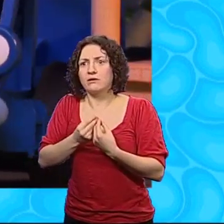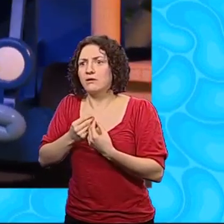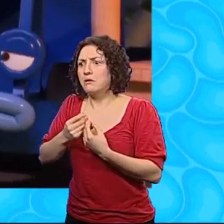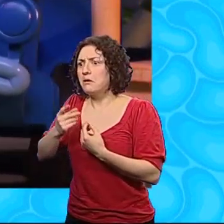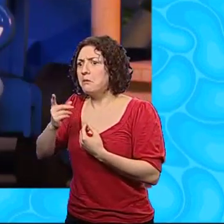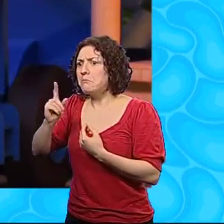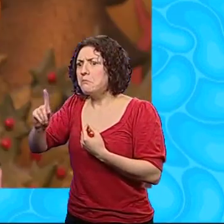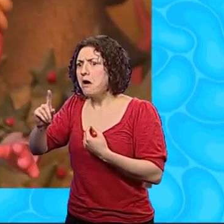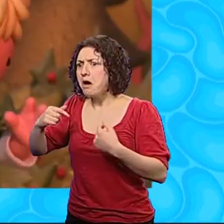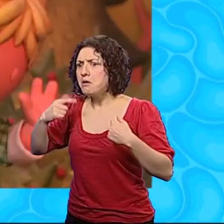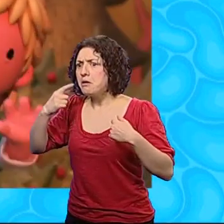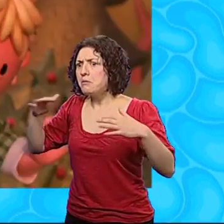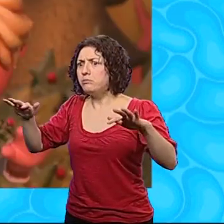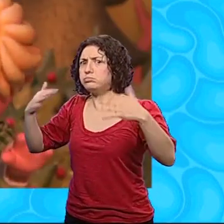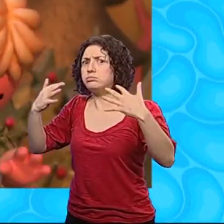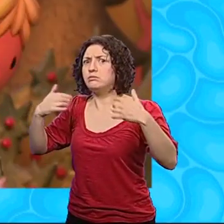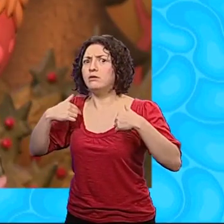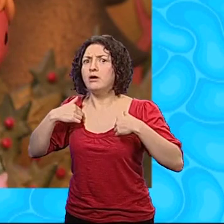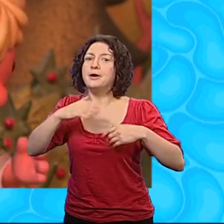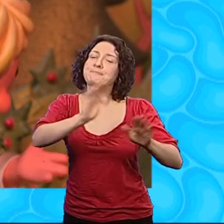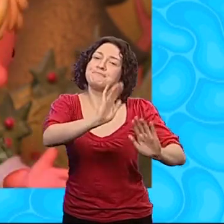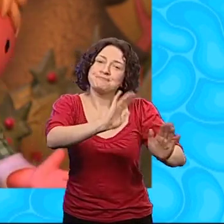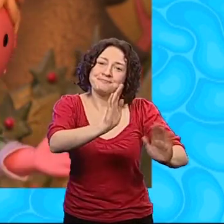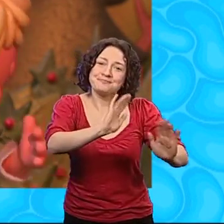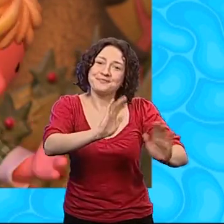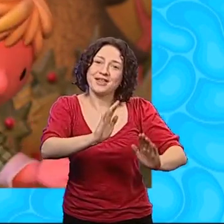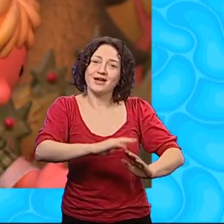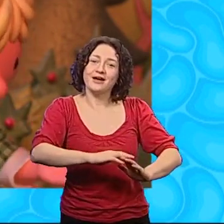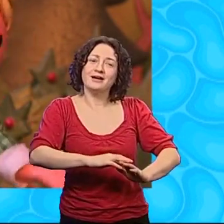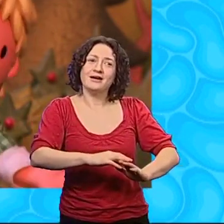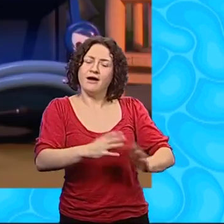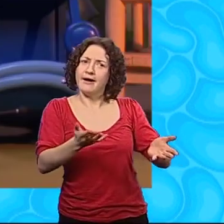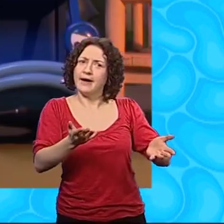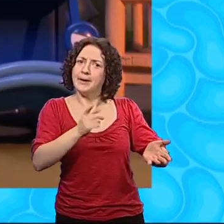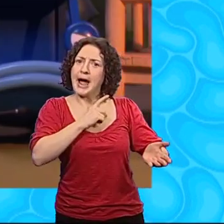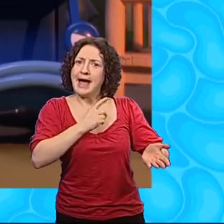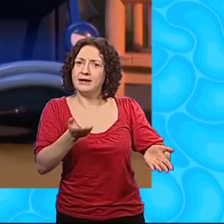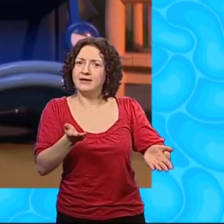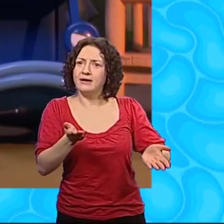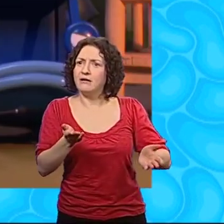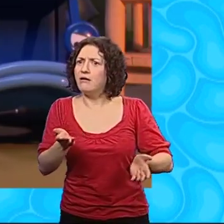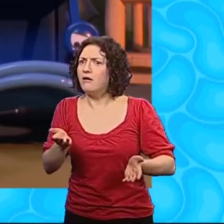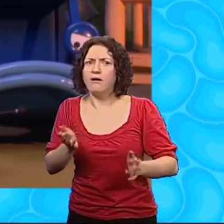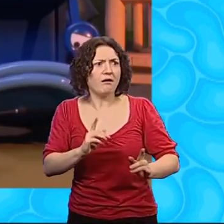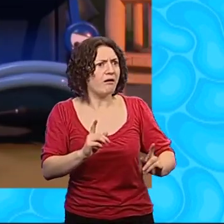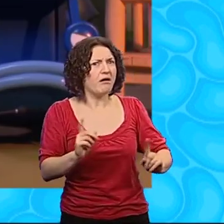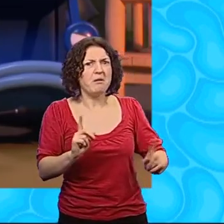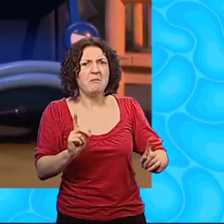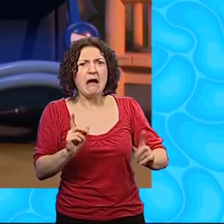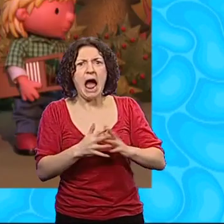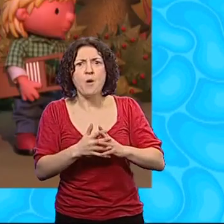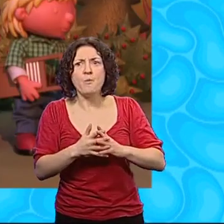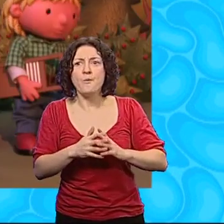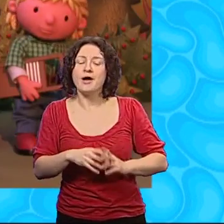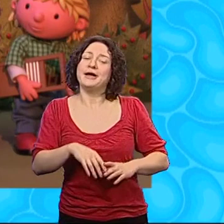what being the star meant. No, you're not a star in that way. How is Lofty the star,